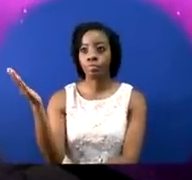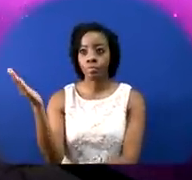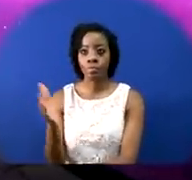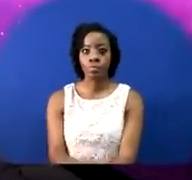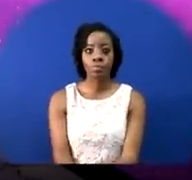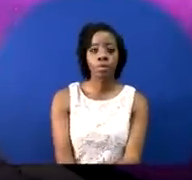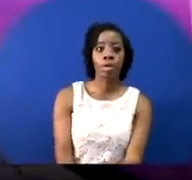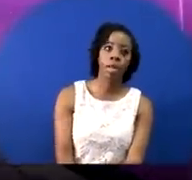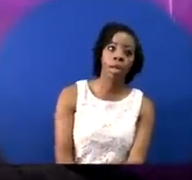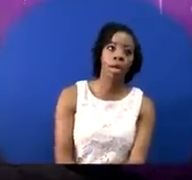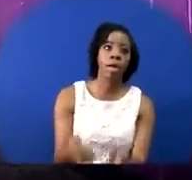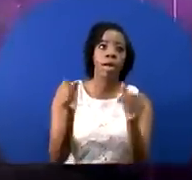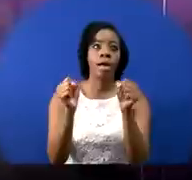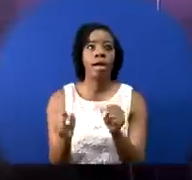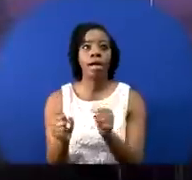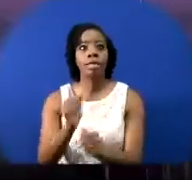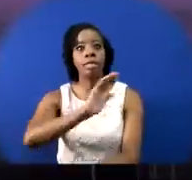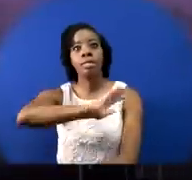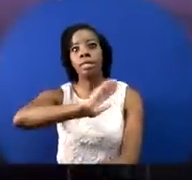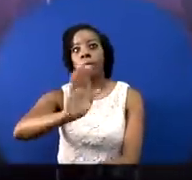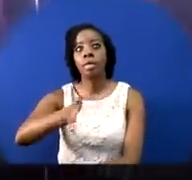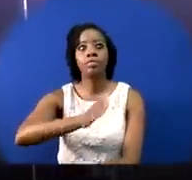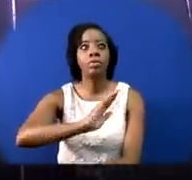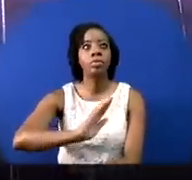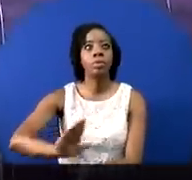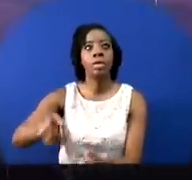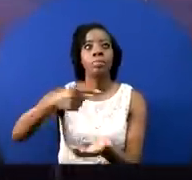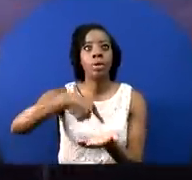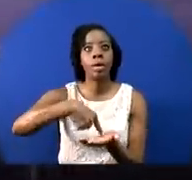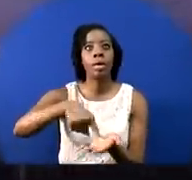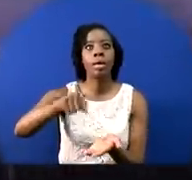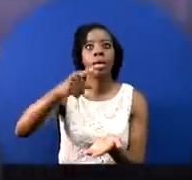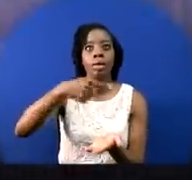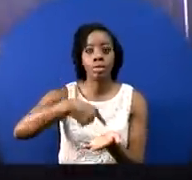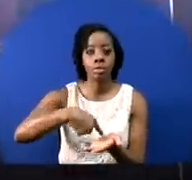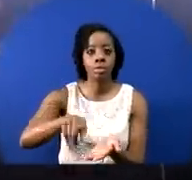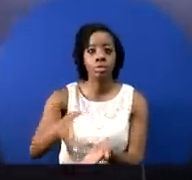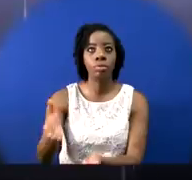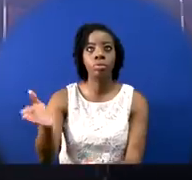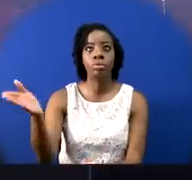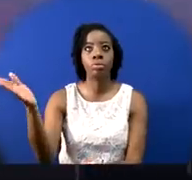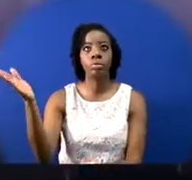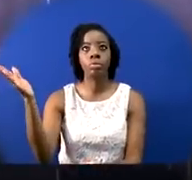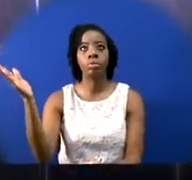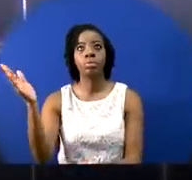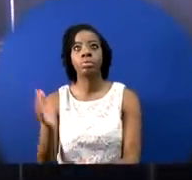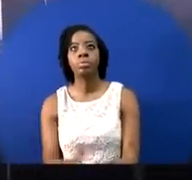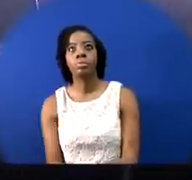never repay you. Yeah, but